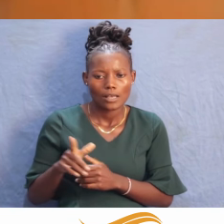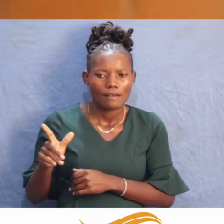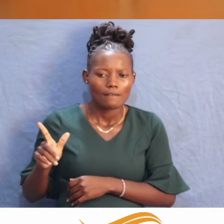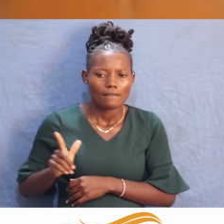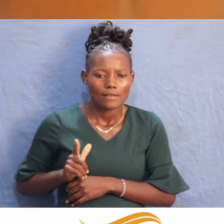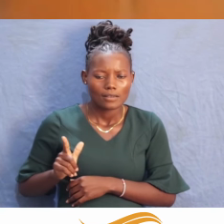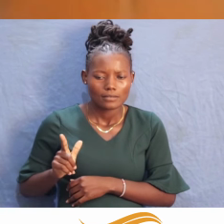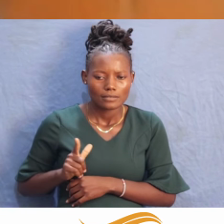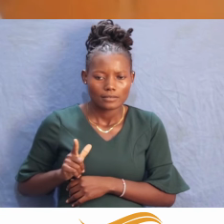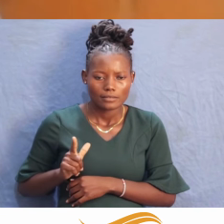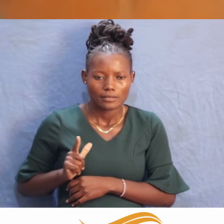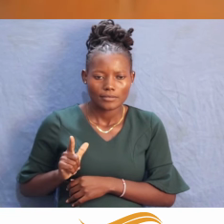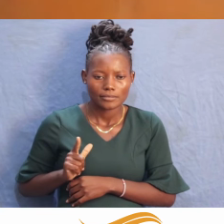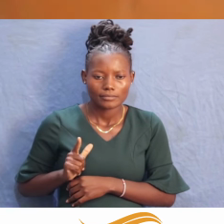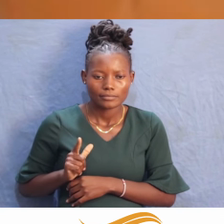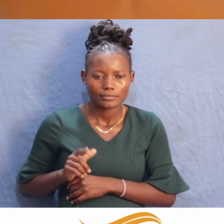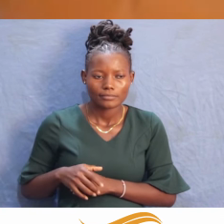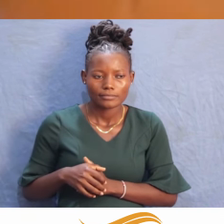female